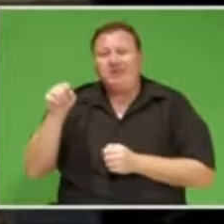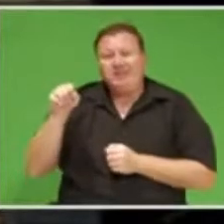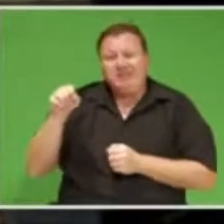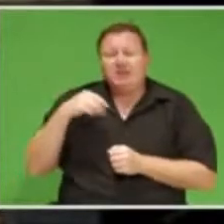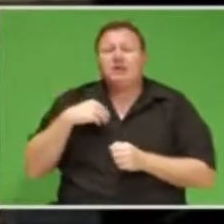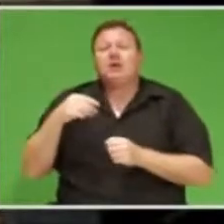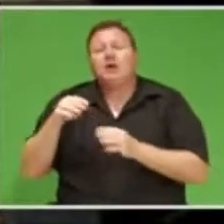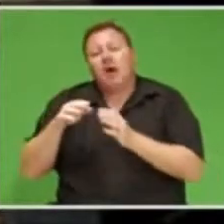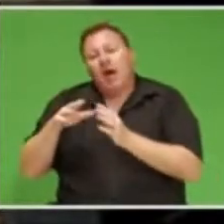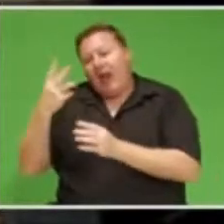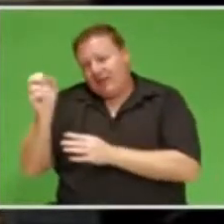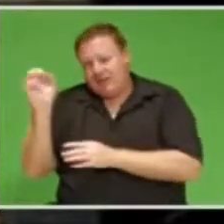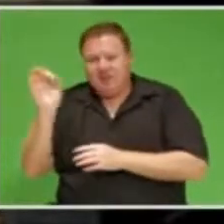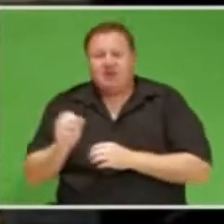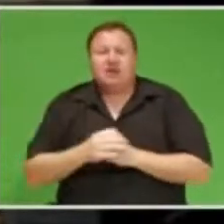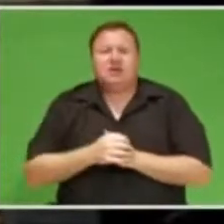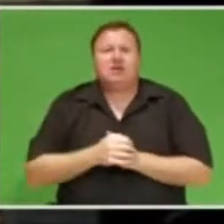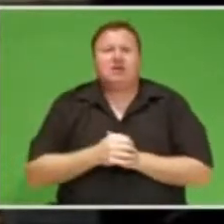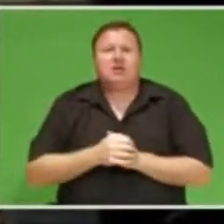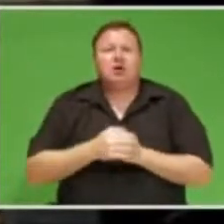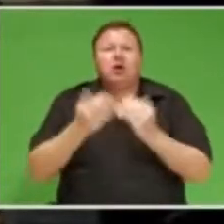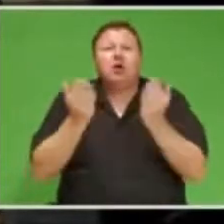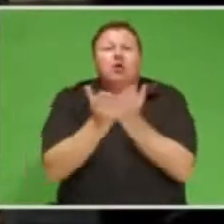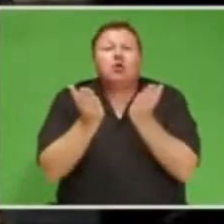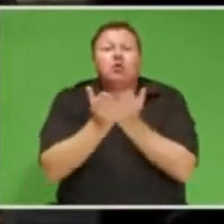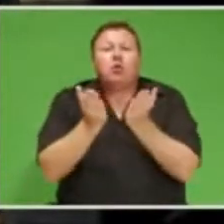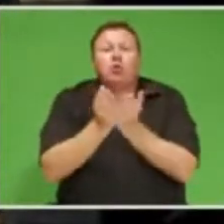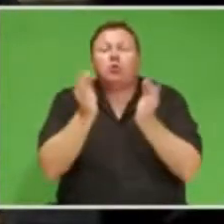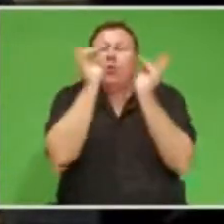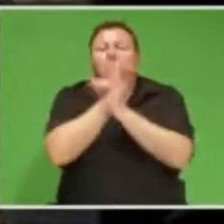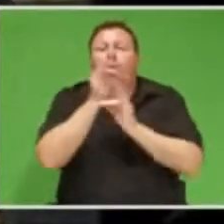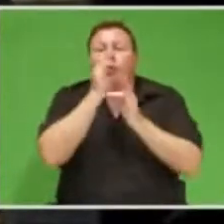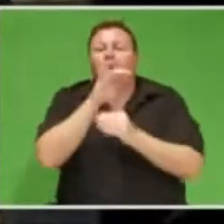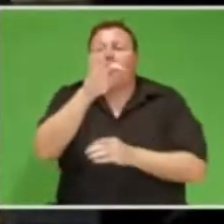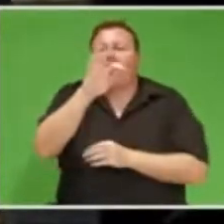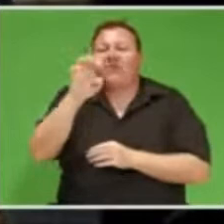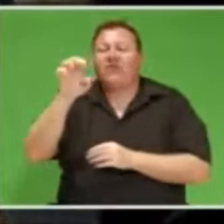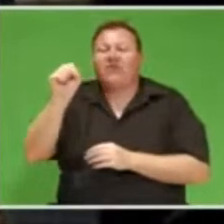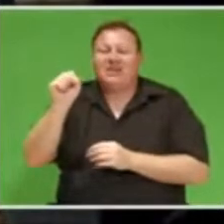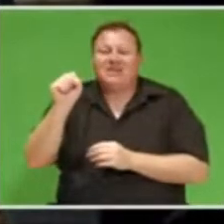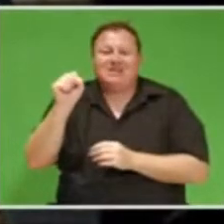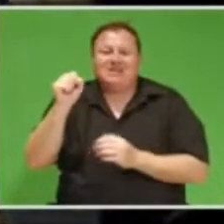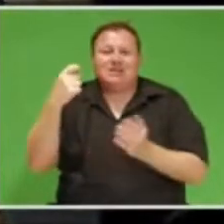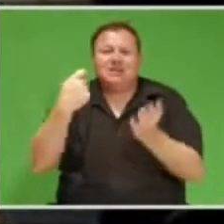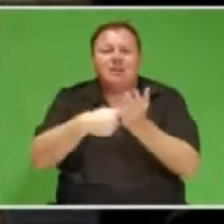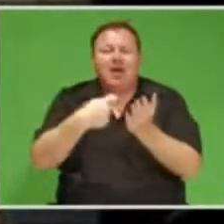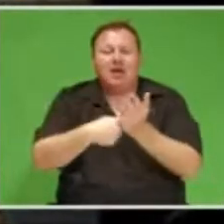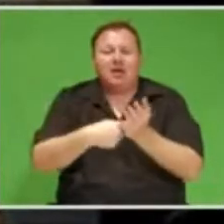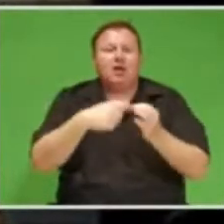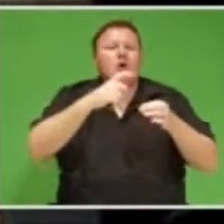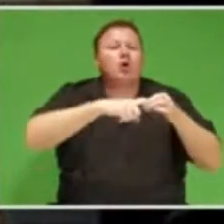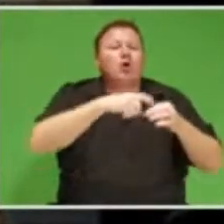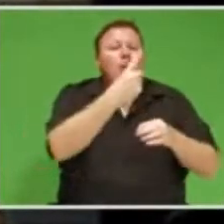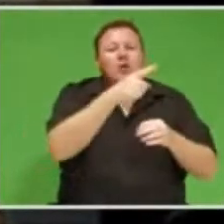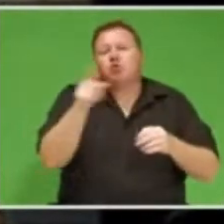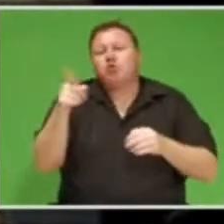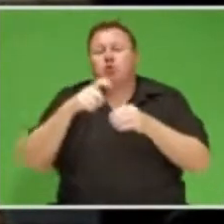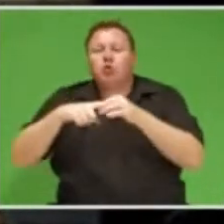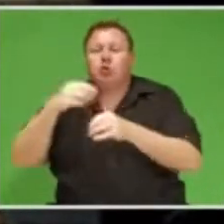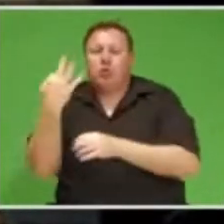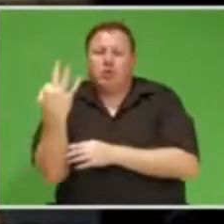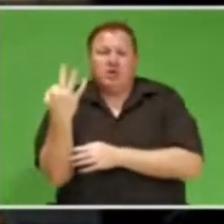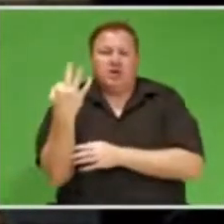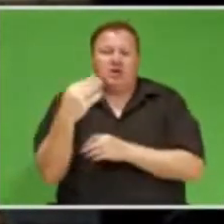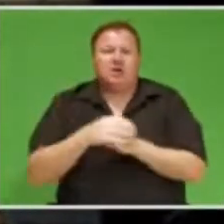schools, and these are schools that are quintile 1 to quintile 3,